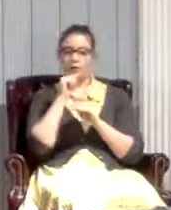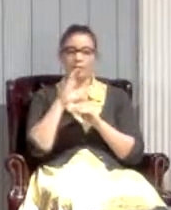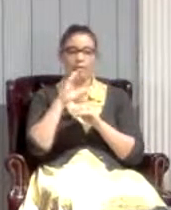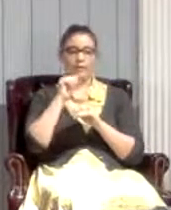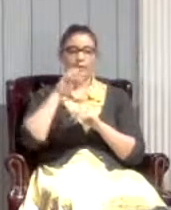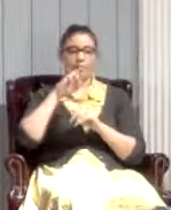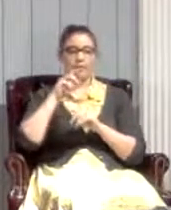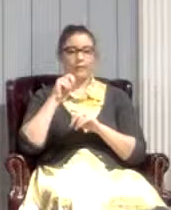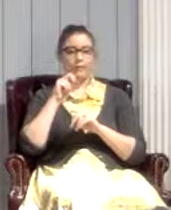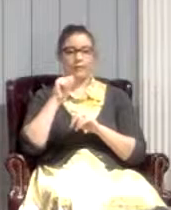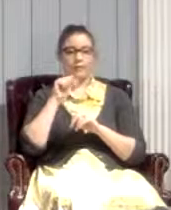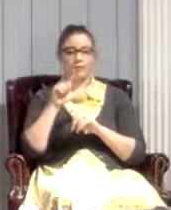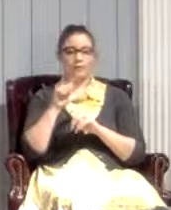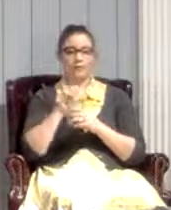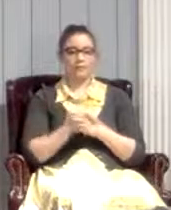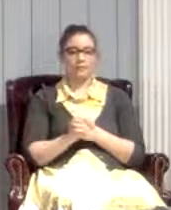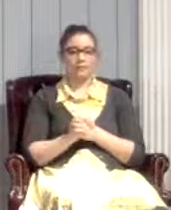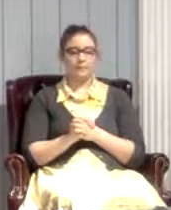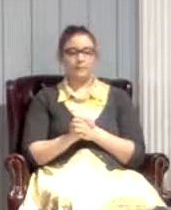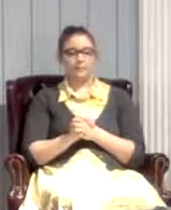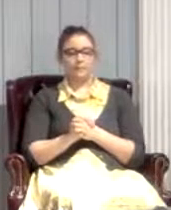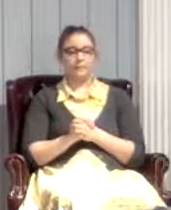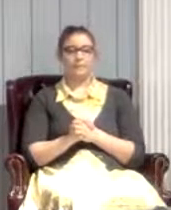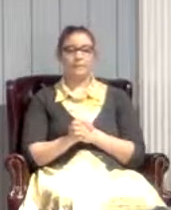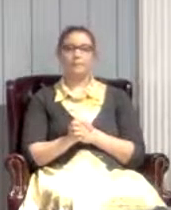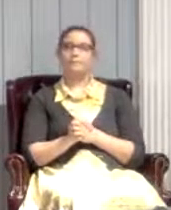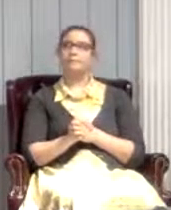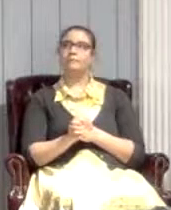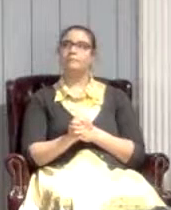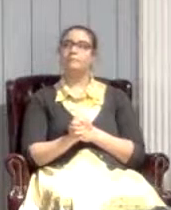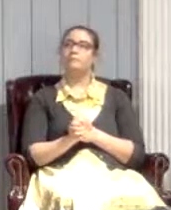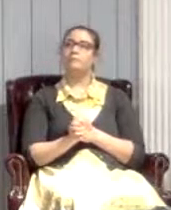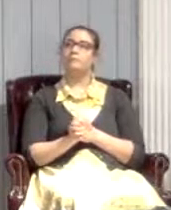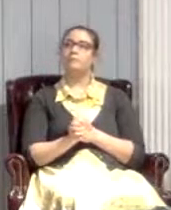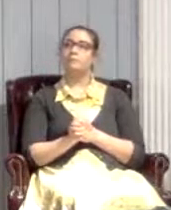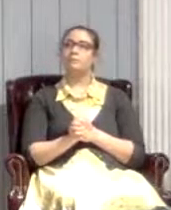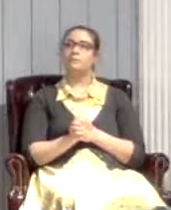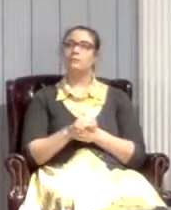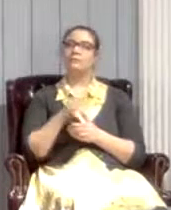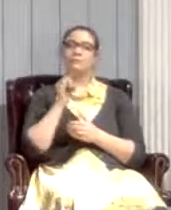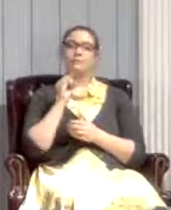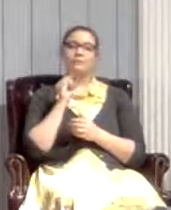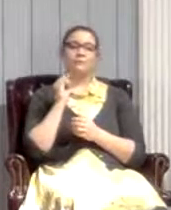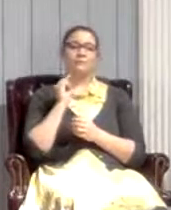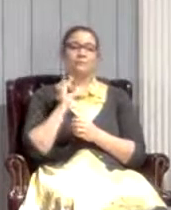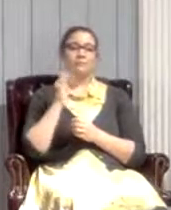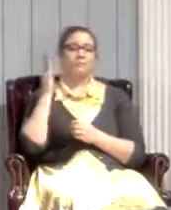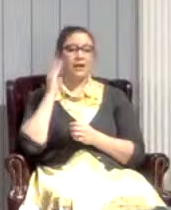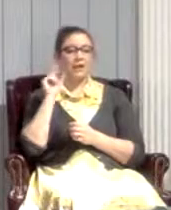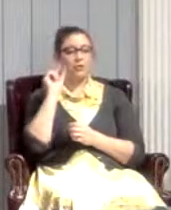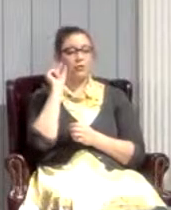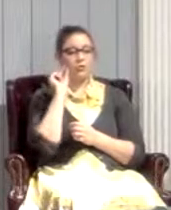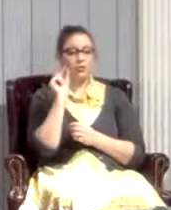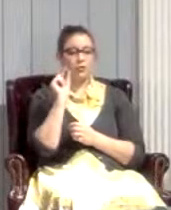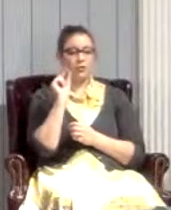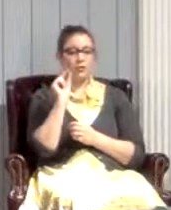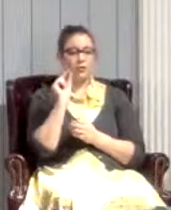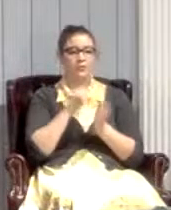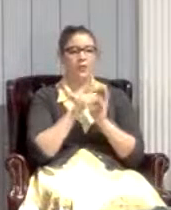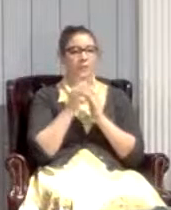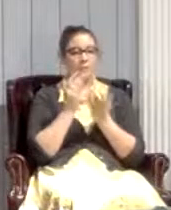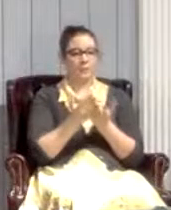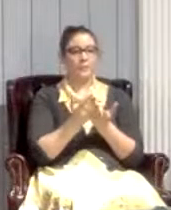of strongholds. The nature of our weapons. Now, I have no shortage of biblical material to work through